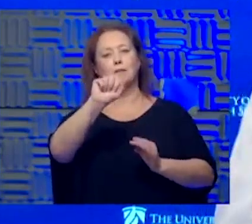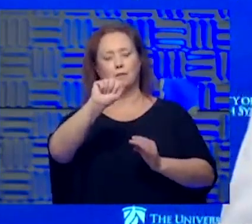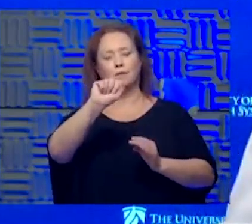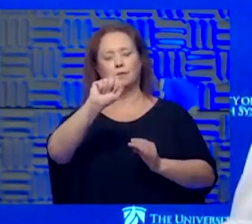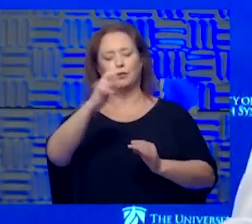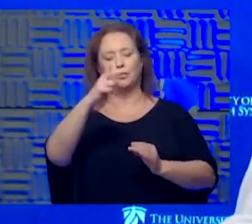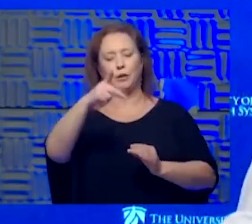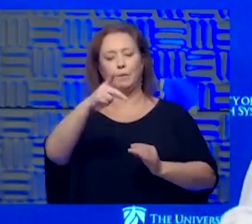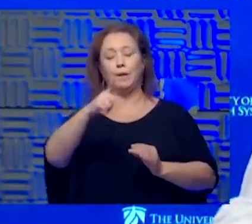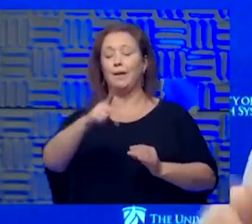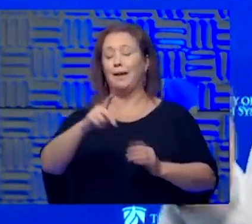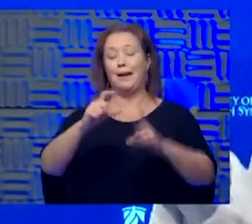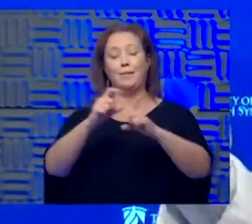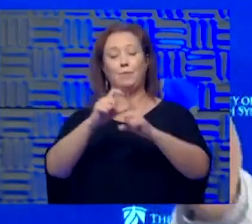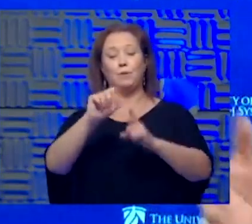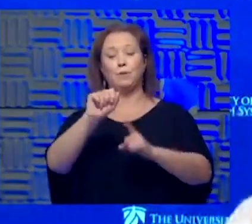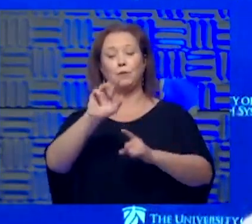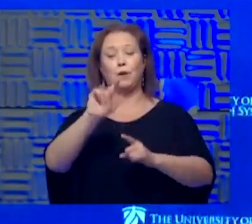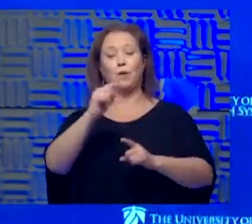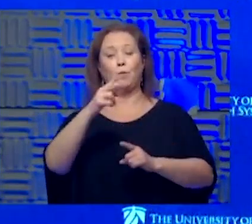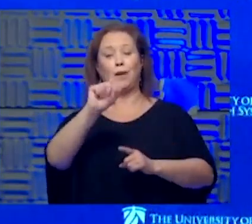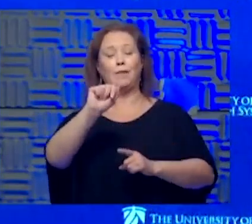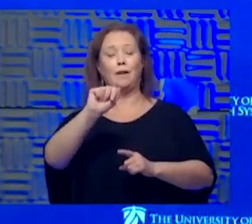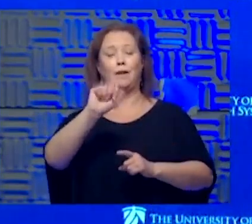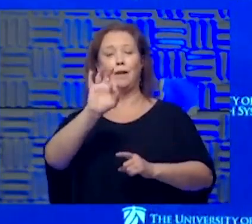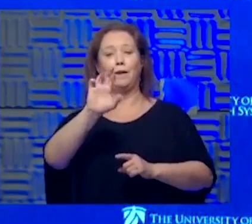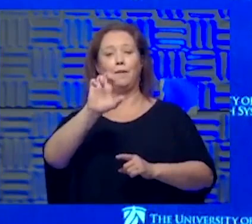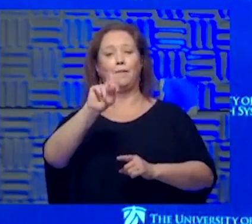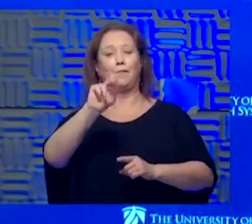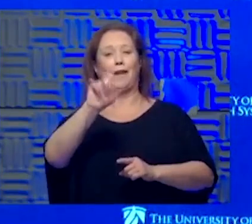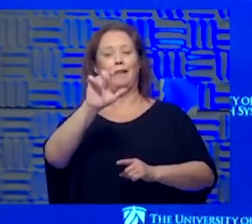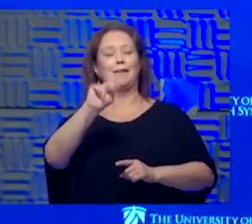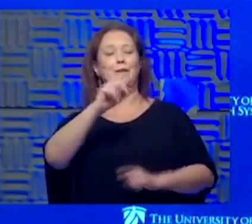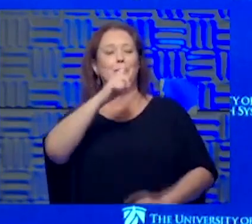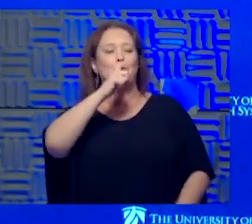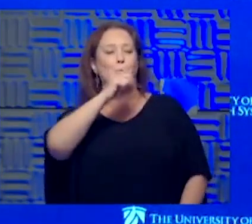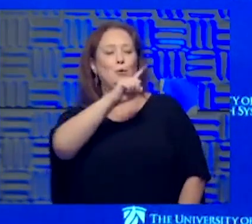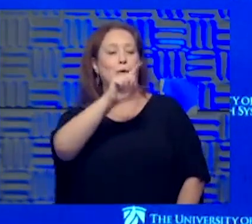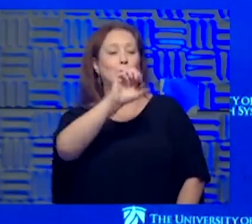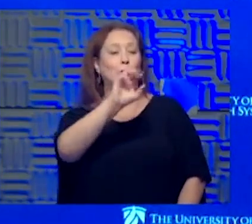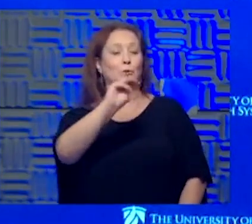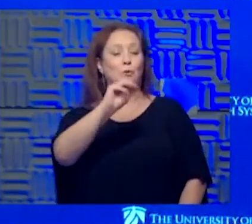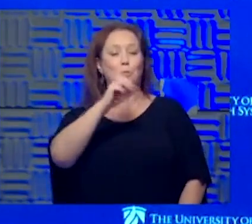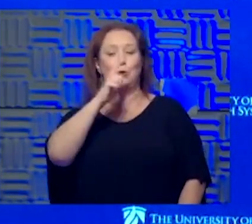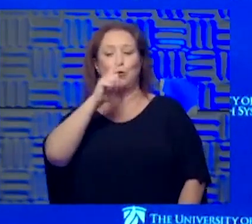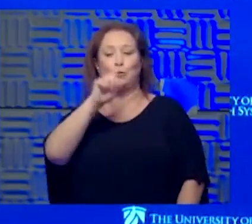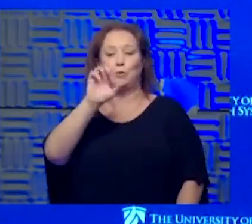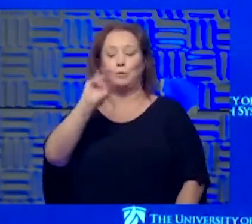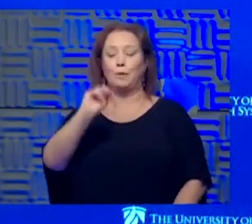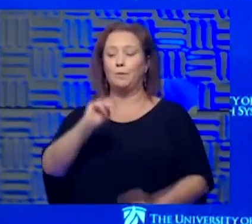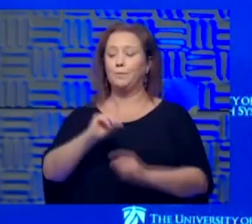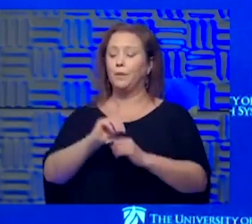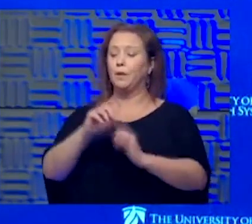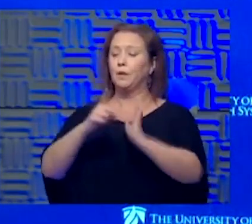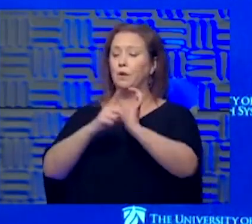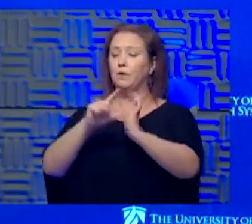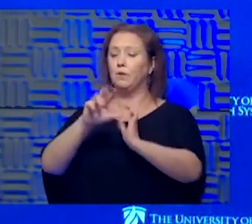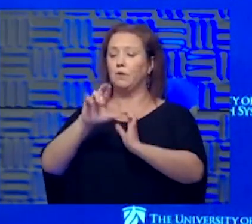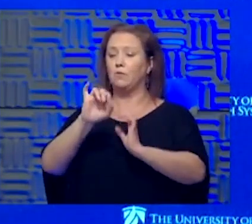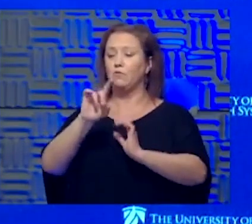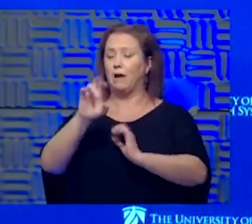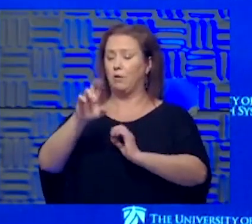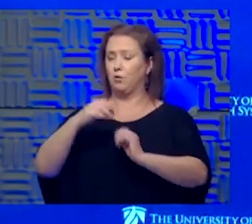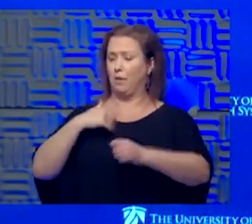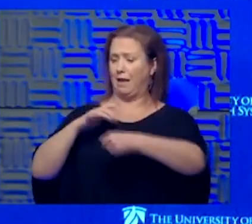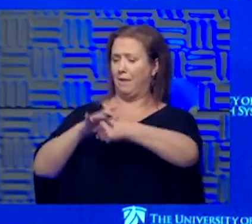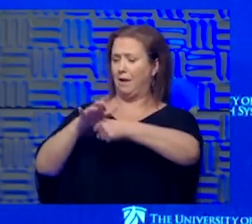the words of Aretha Franklin, who's zooming whom? It's the best. All right. Dr. Greiner, do we have enough staffing for contact